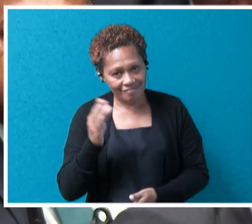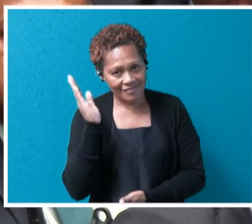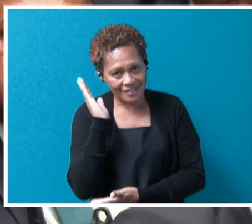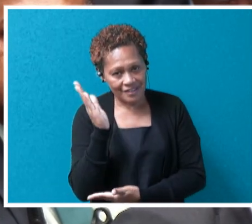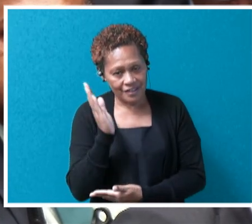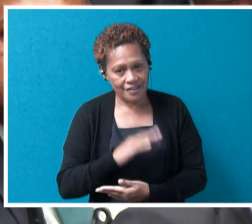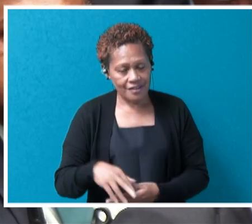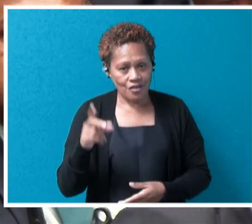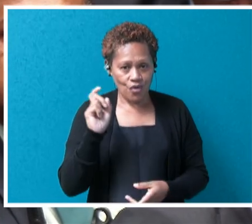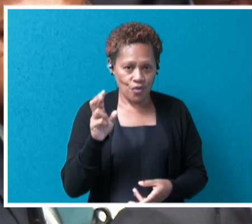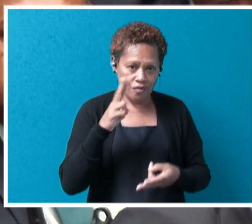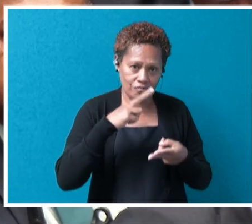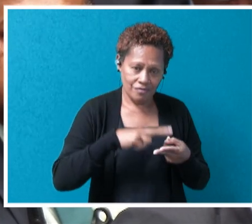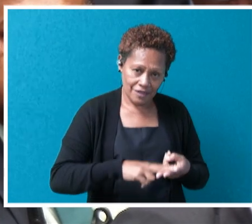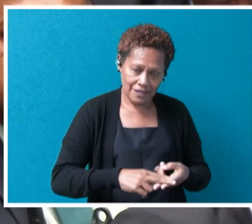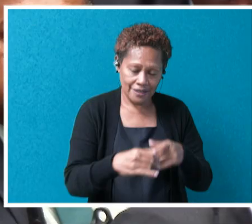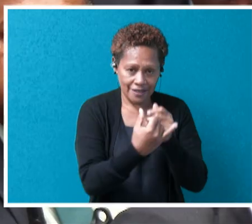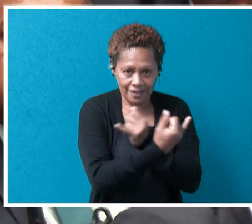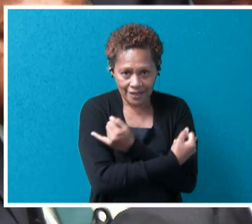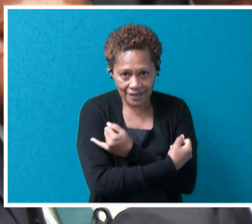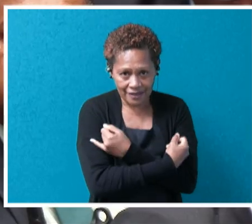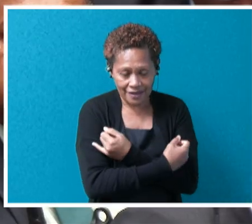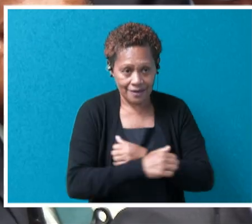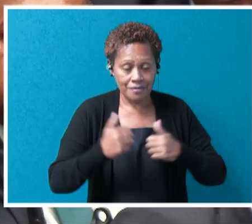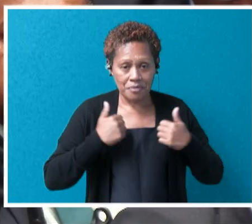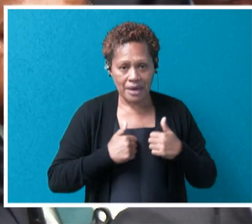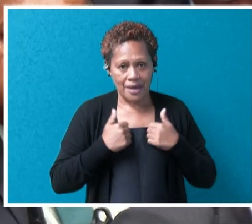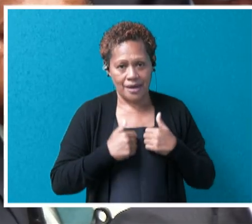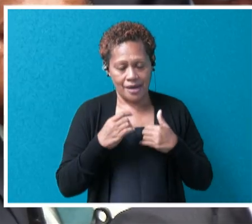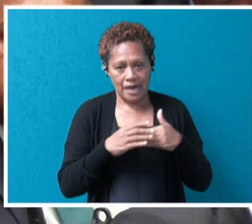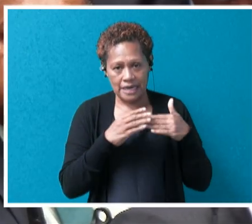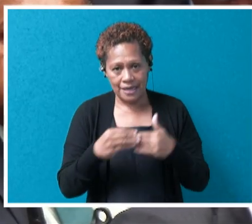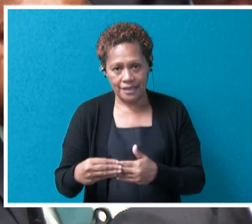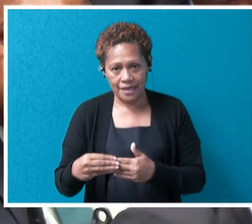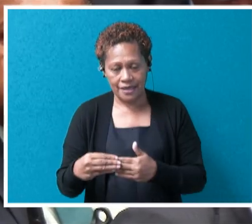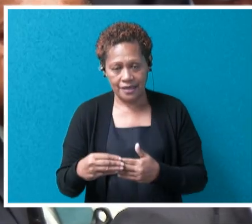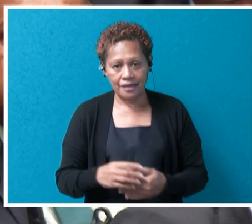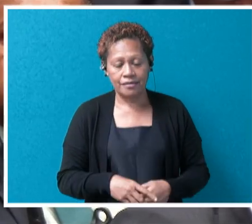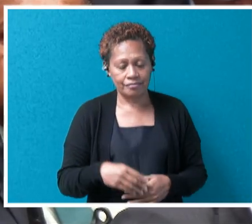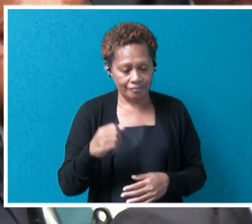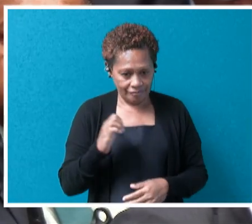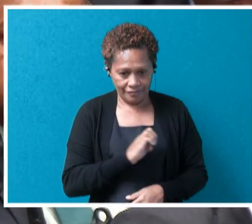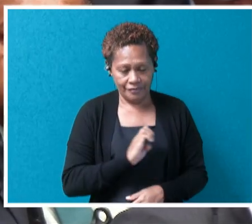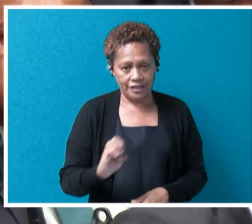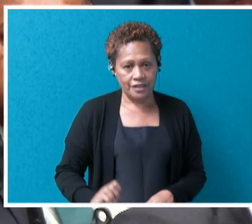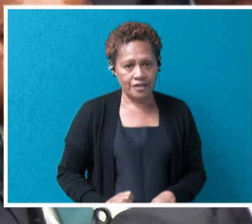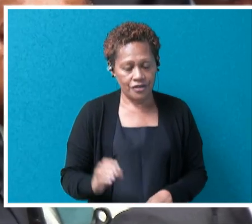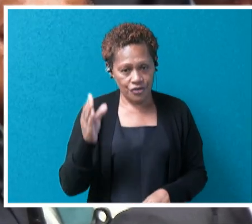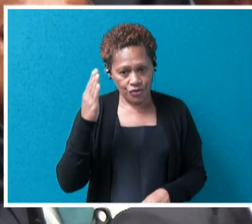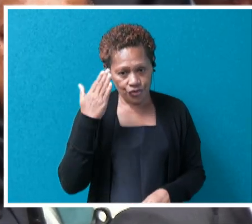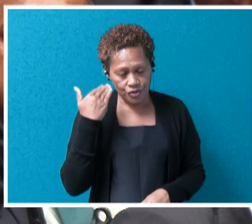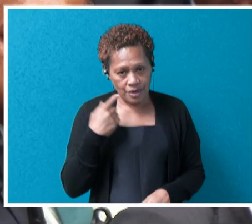unity, integrity, and practical leadership. His Excellency reminds us of the